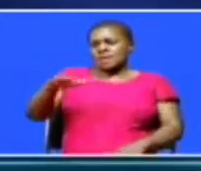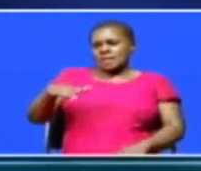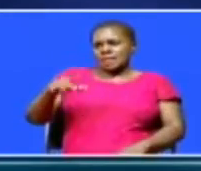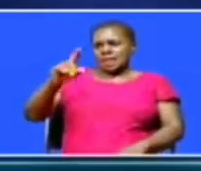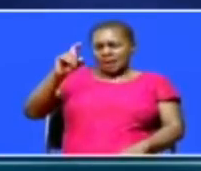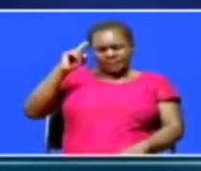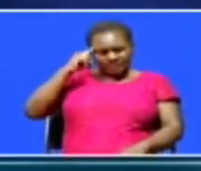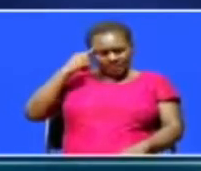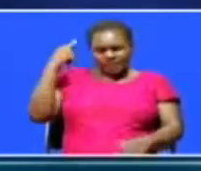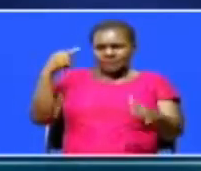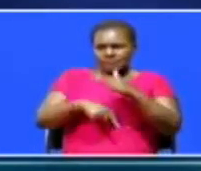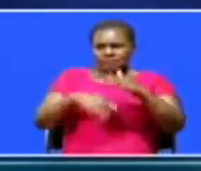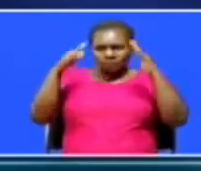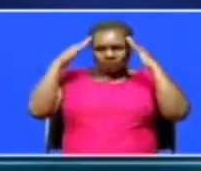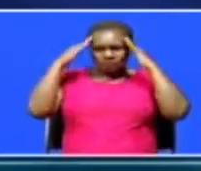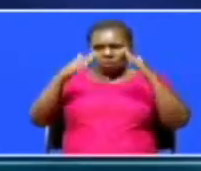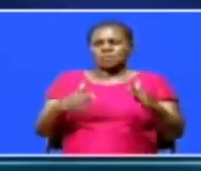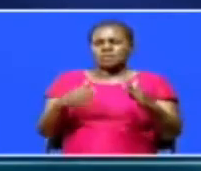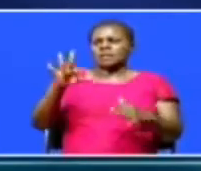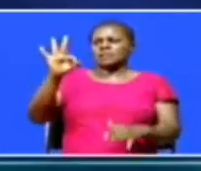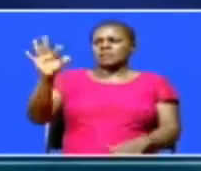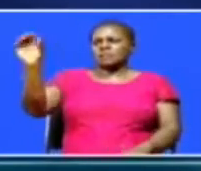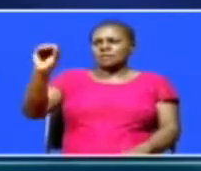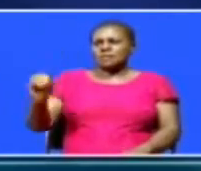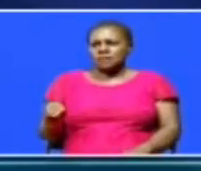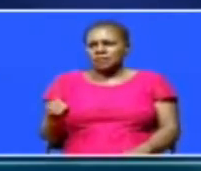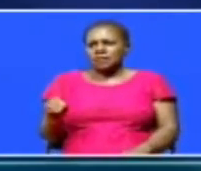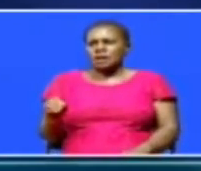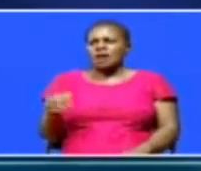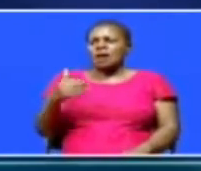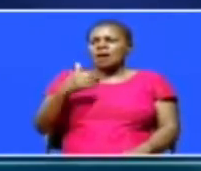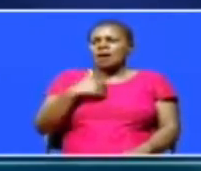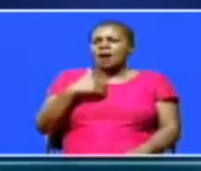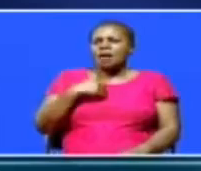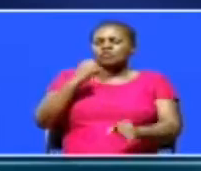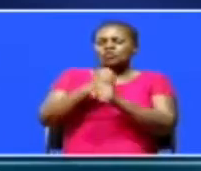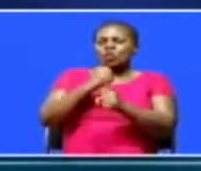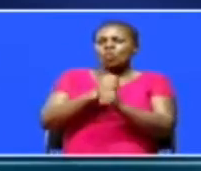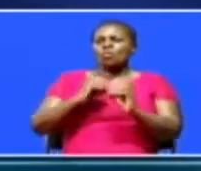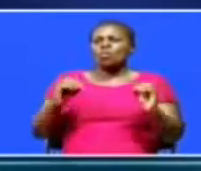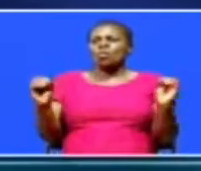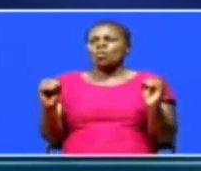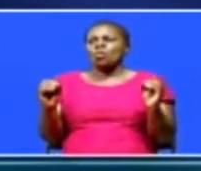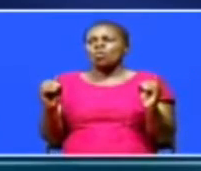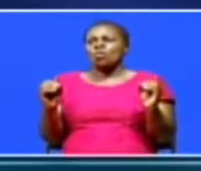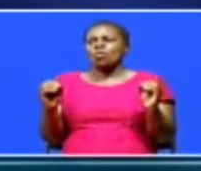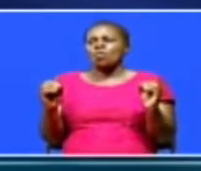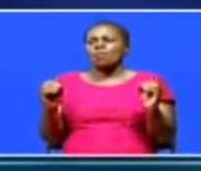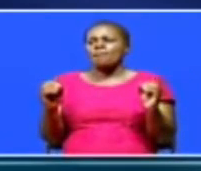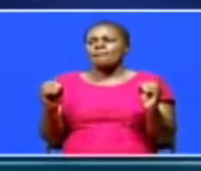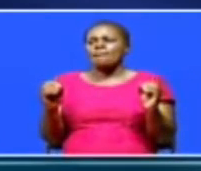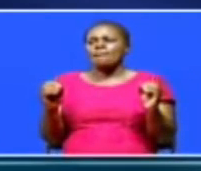be well thought out. Focus on this 83%, people who don't have a regular salary, people who live from heart to